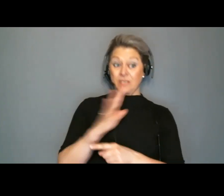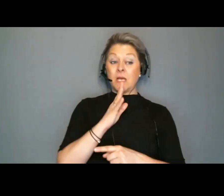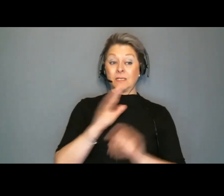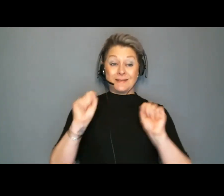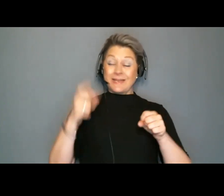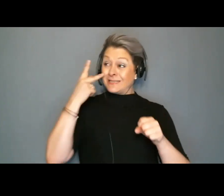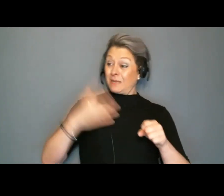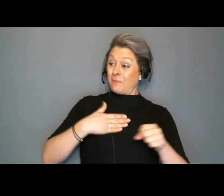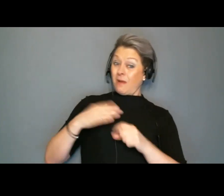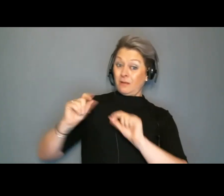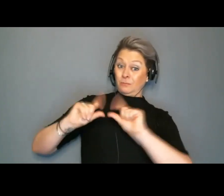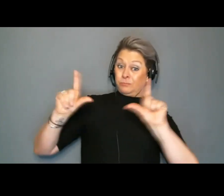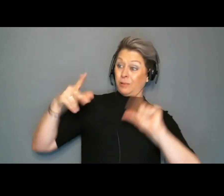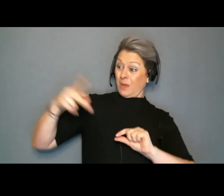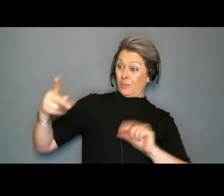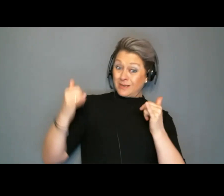No.